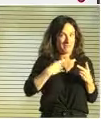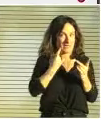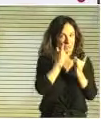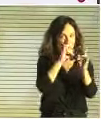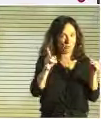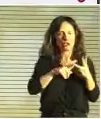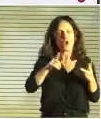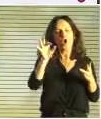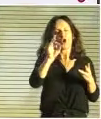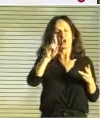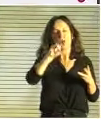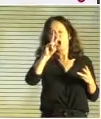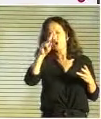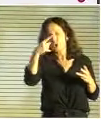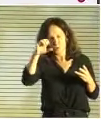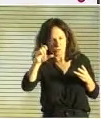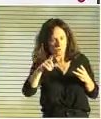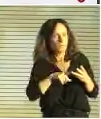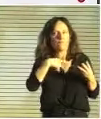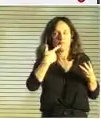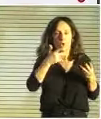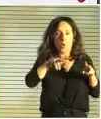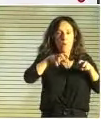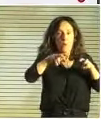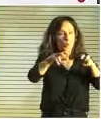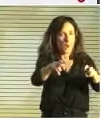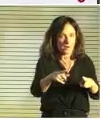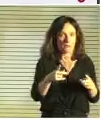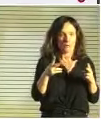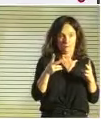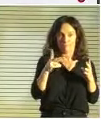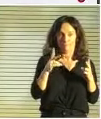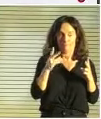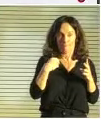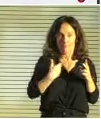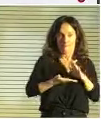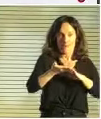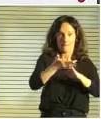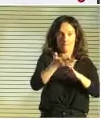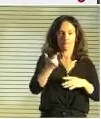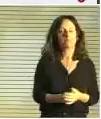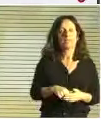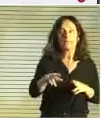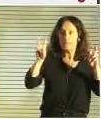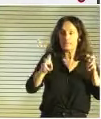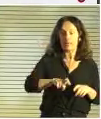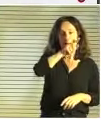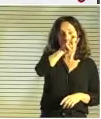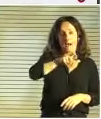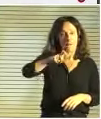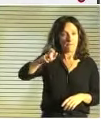projects coming on this. On people, as I mentioned before, I think here's the strength of our